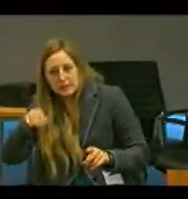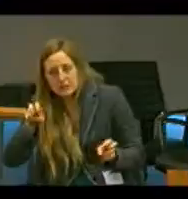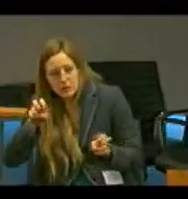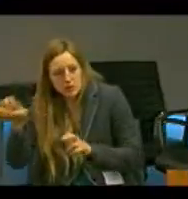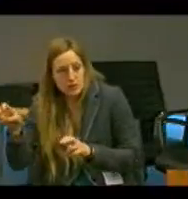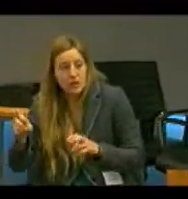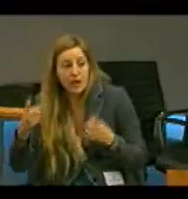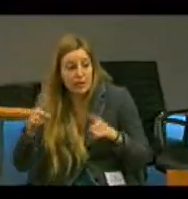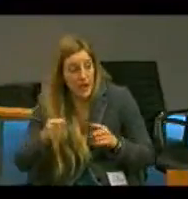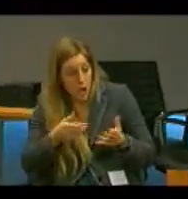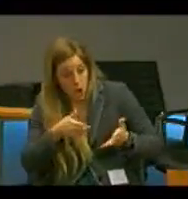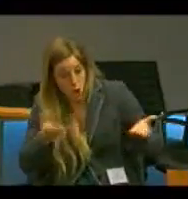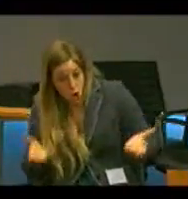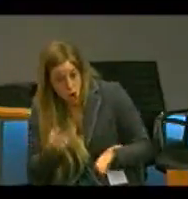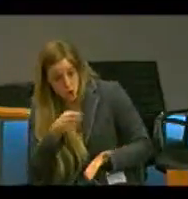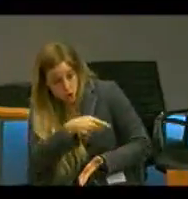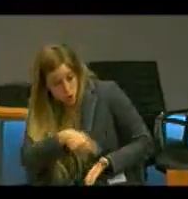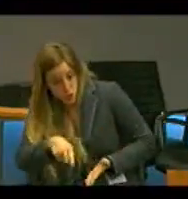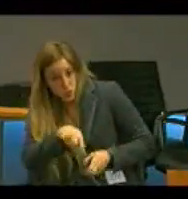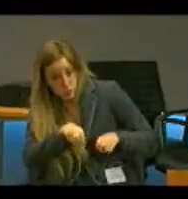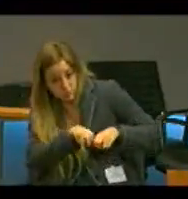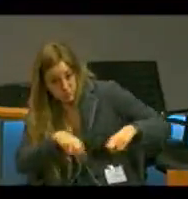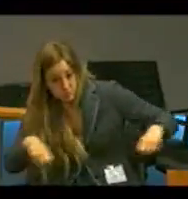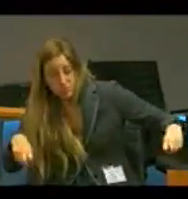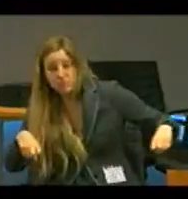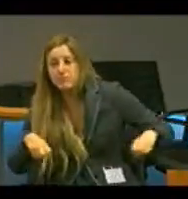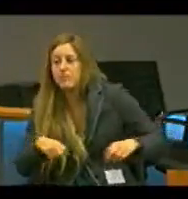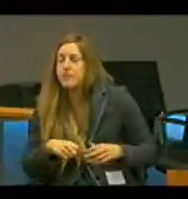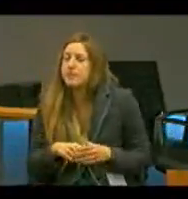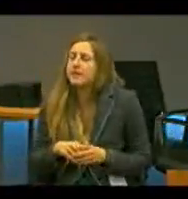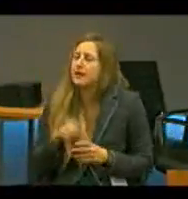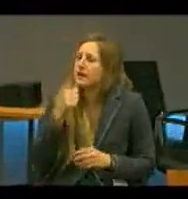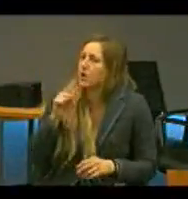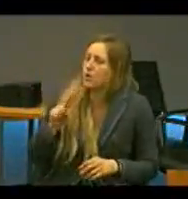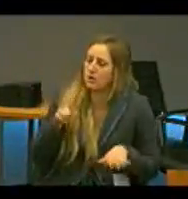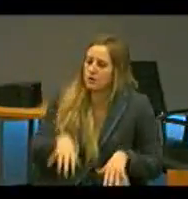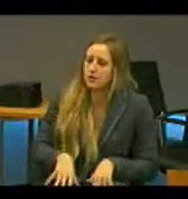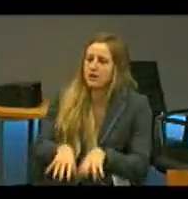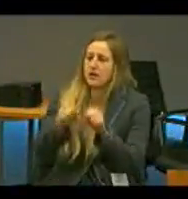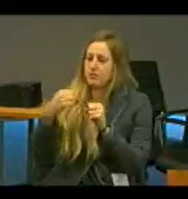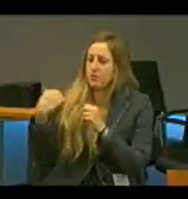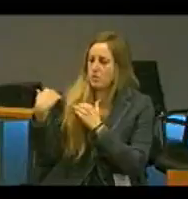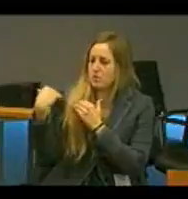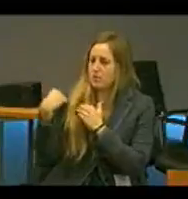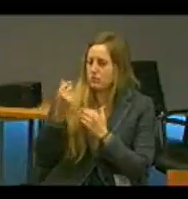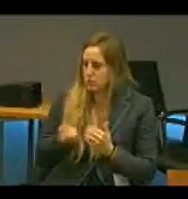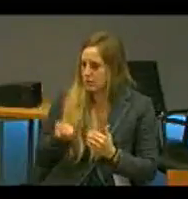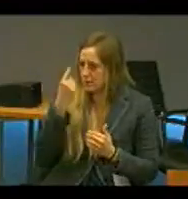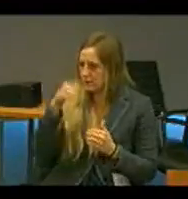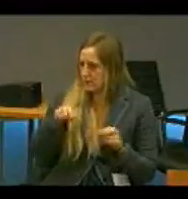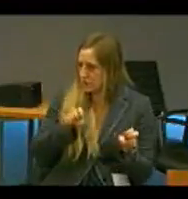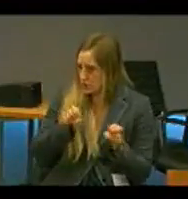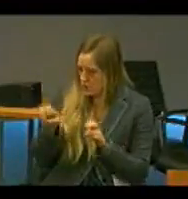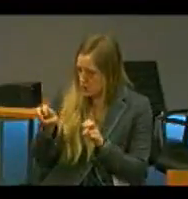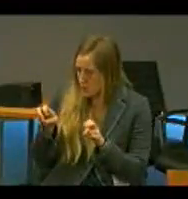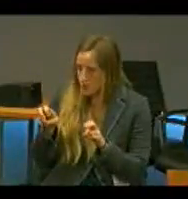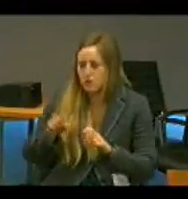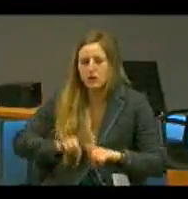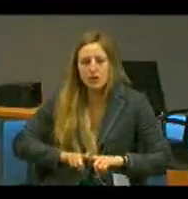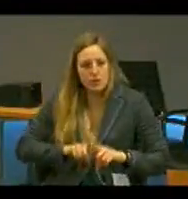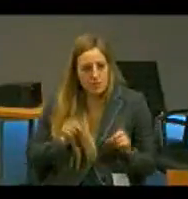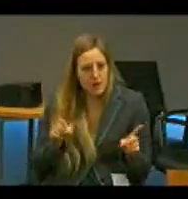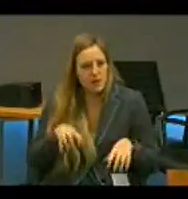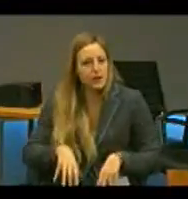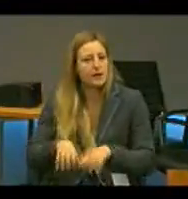the Commission not only to take on the responsibility of understanding this issue, but take